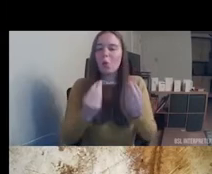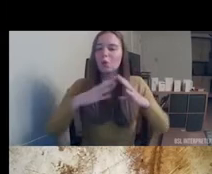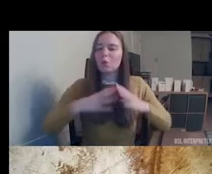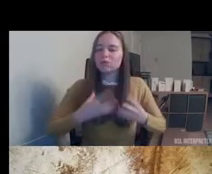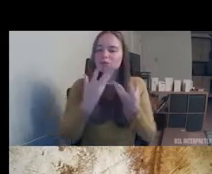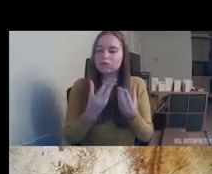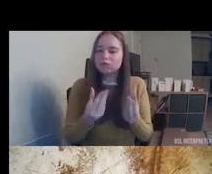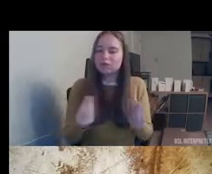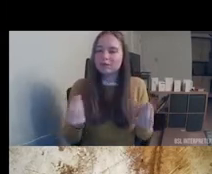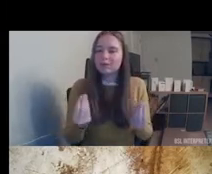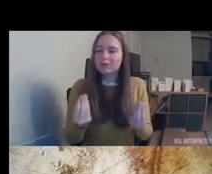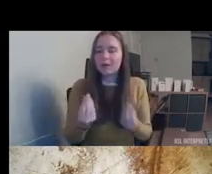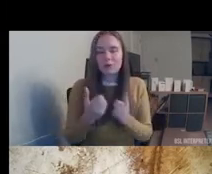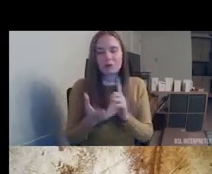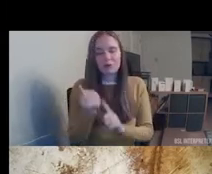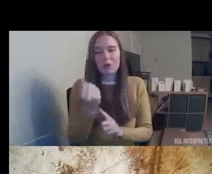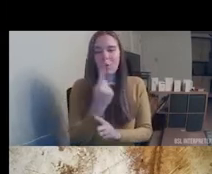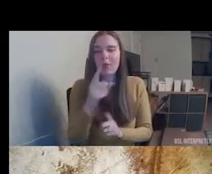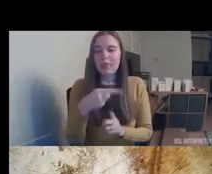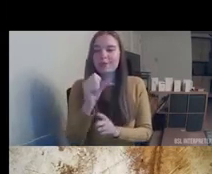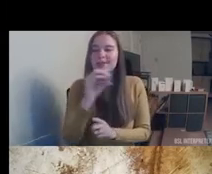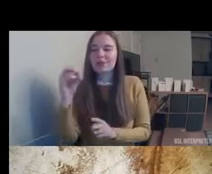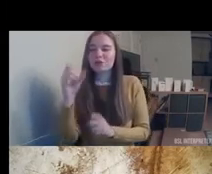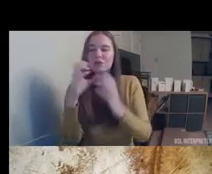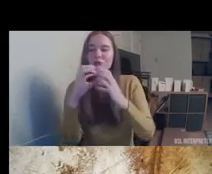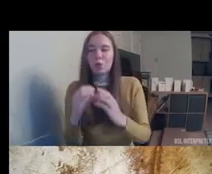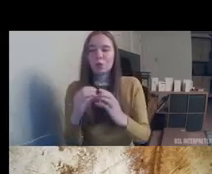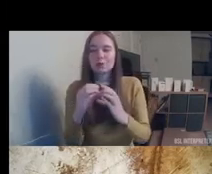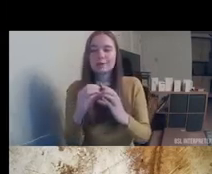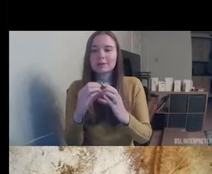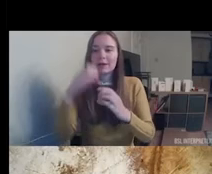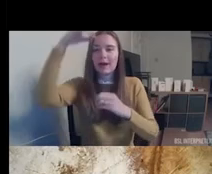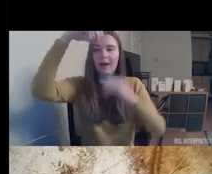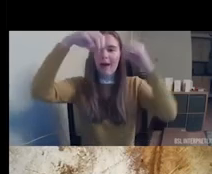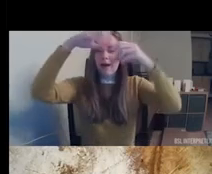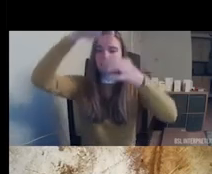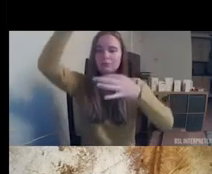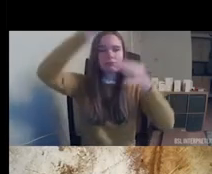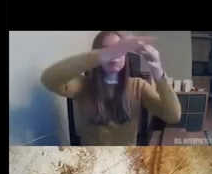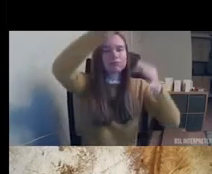stones and hang them in the Giardini-Galileo-Chini dome,